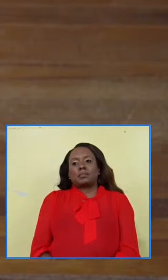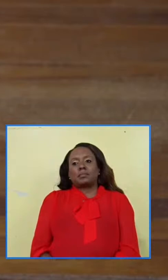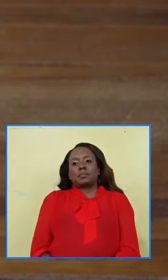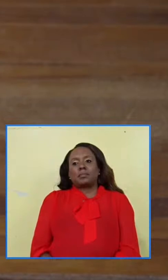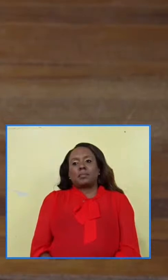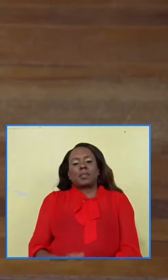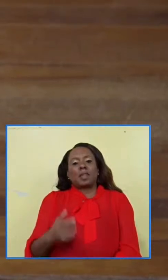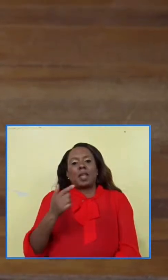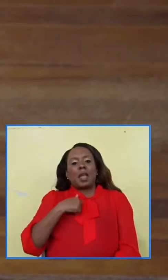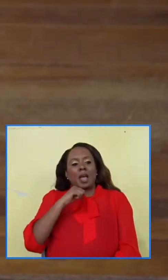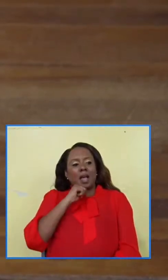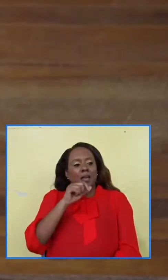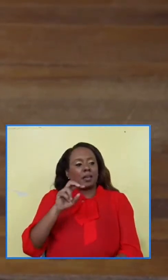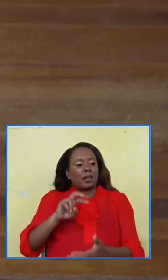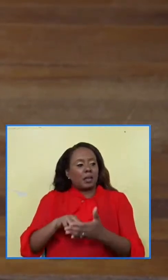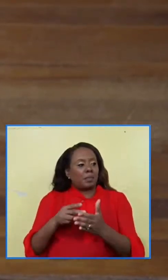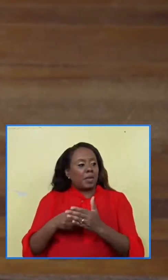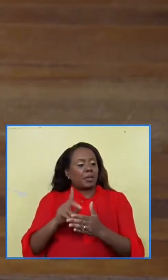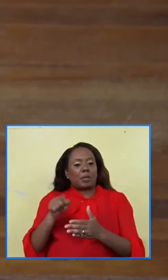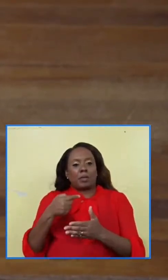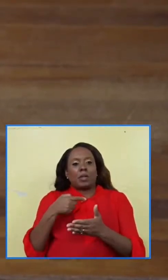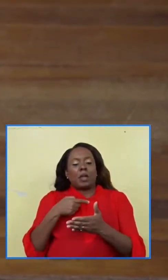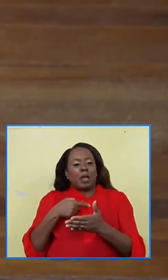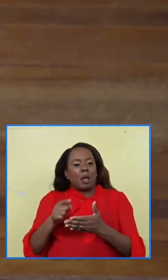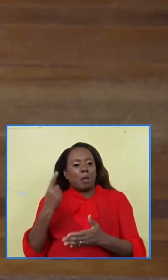Oh, okay.